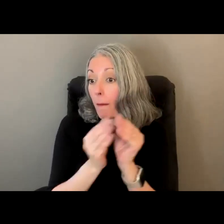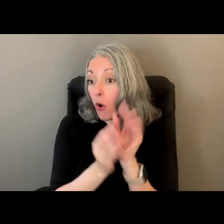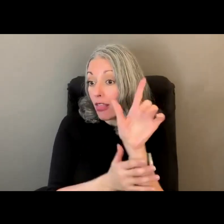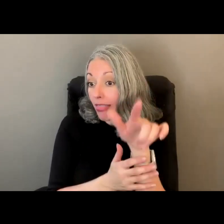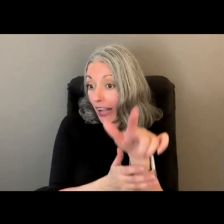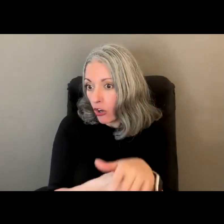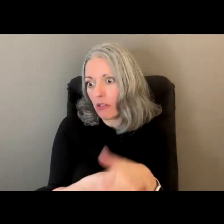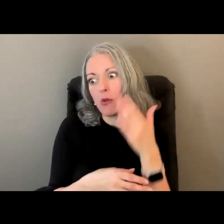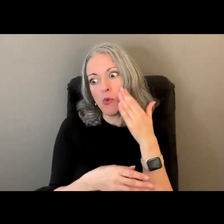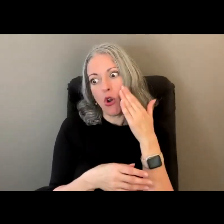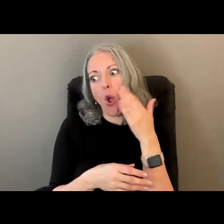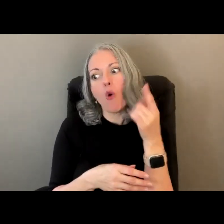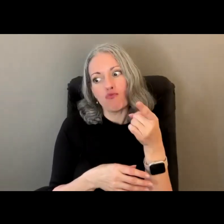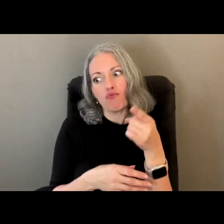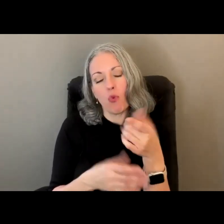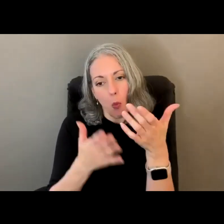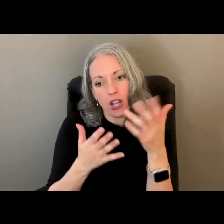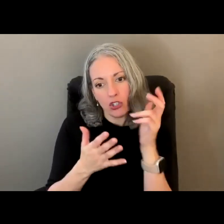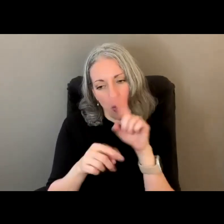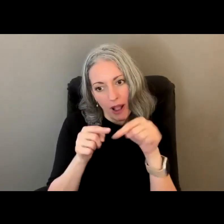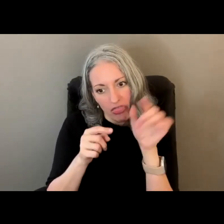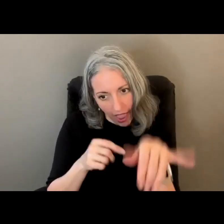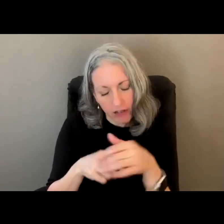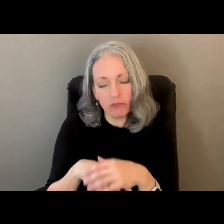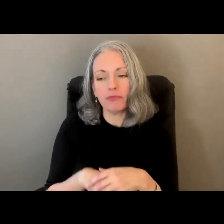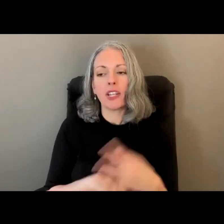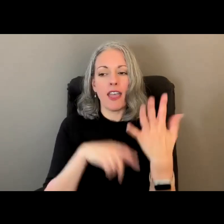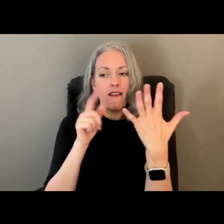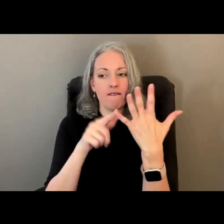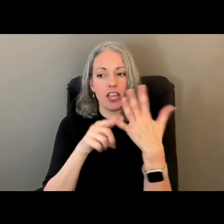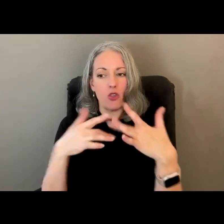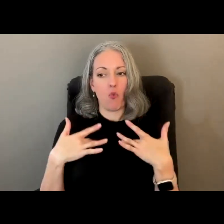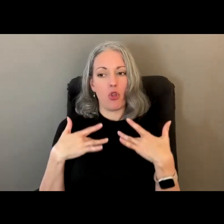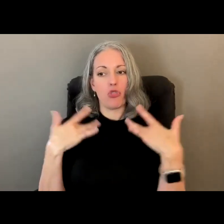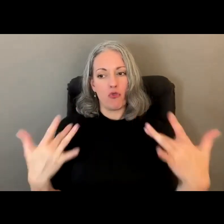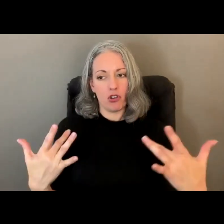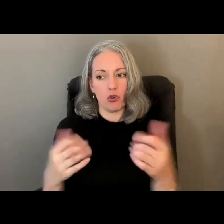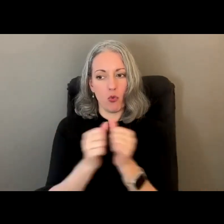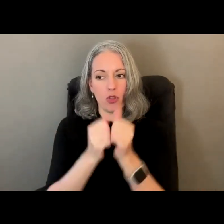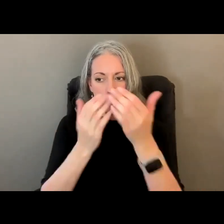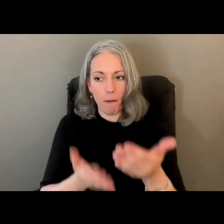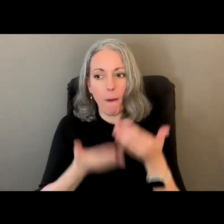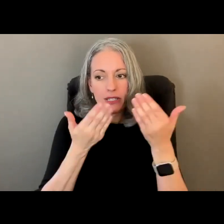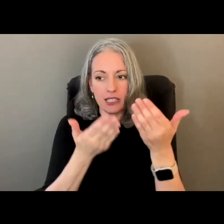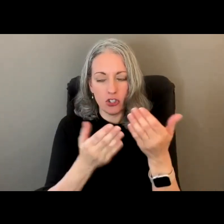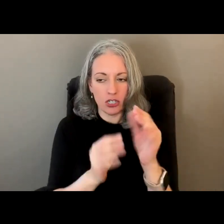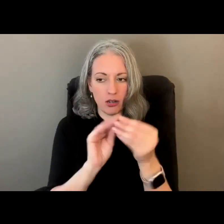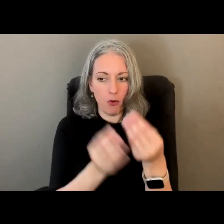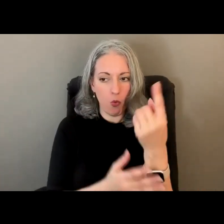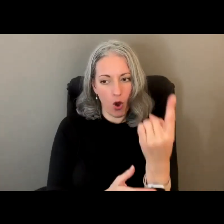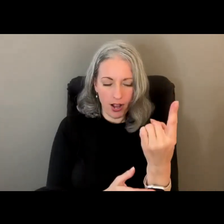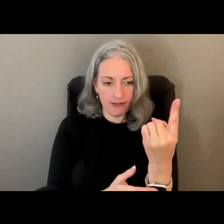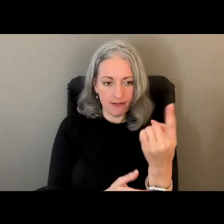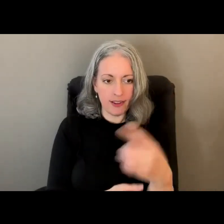you. And then fifth, we're just thrilled by the passage of Proposition 1 and the modernization of the Mental